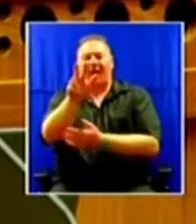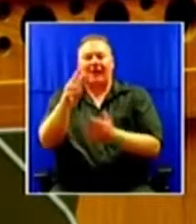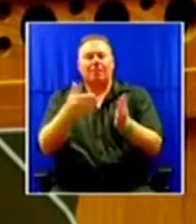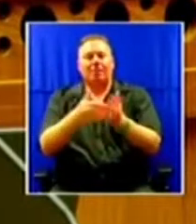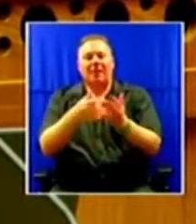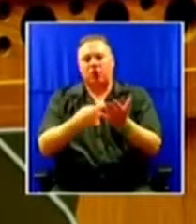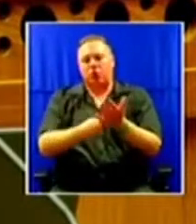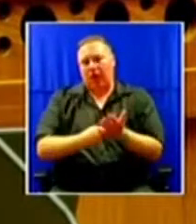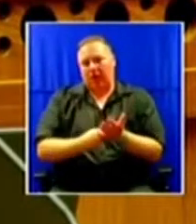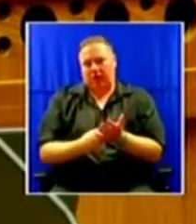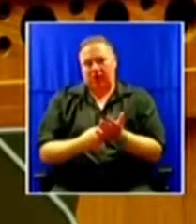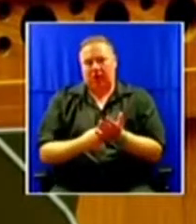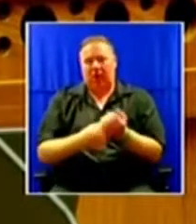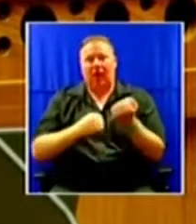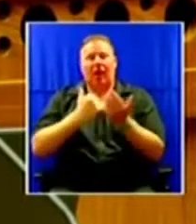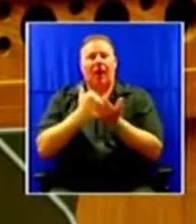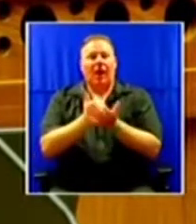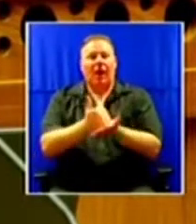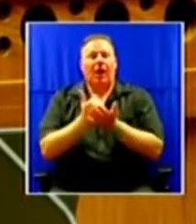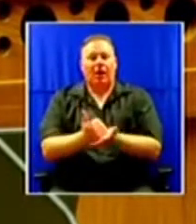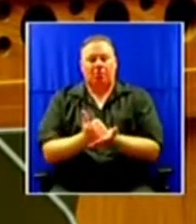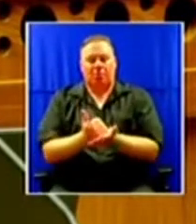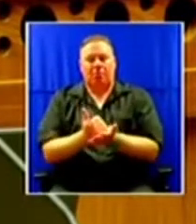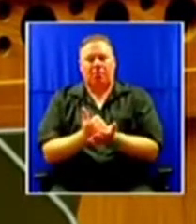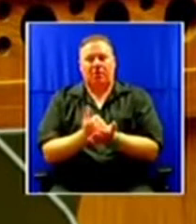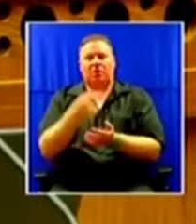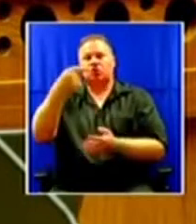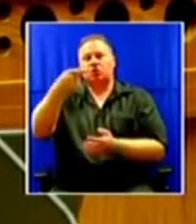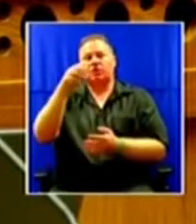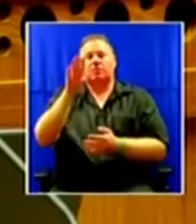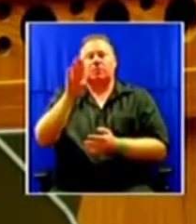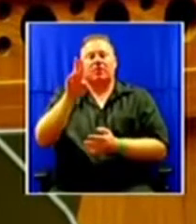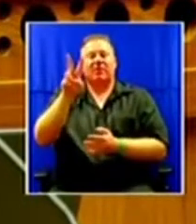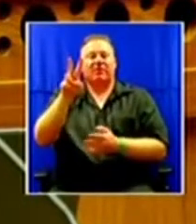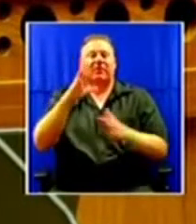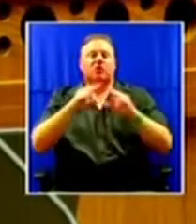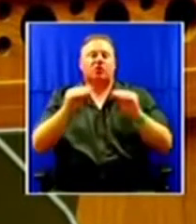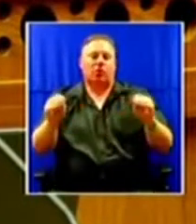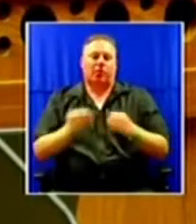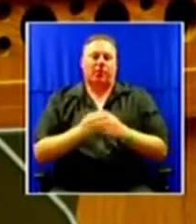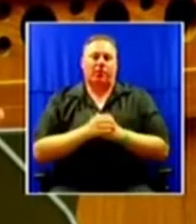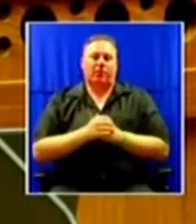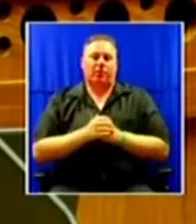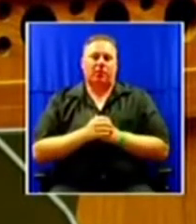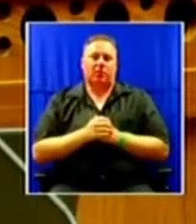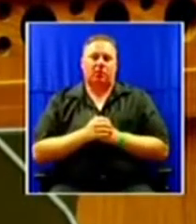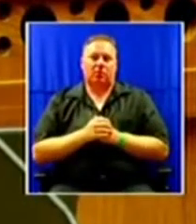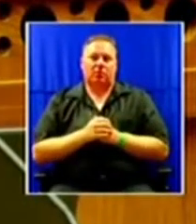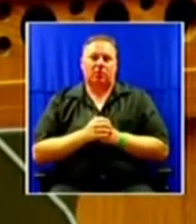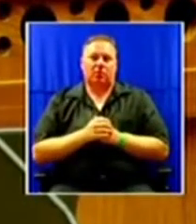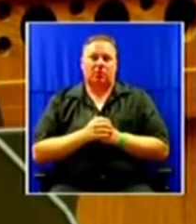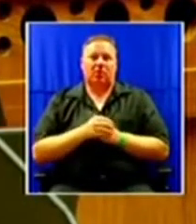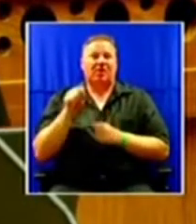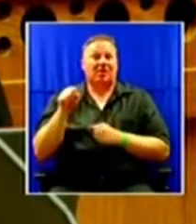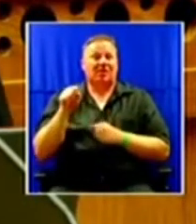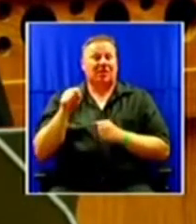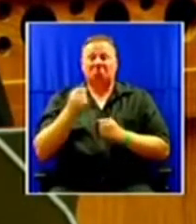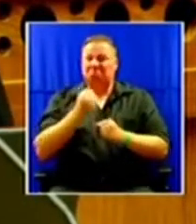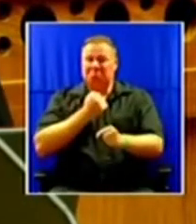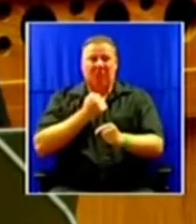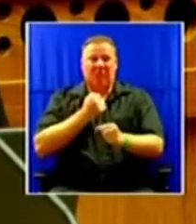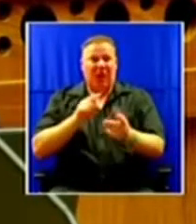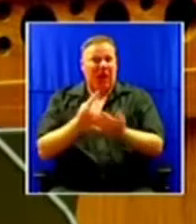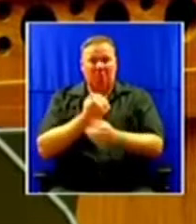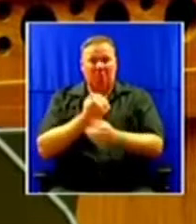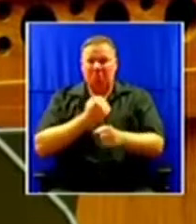to assist in the fight against gender-based violence. Now, that was unprecedented. Over